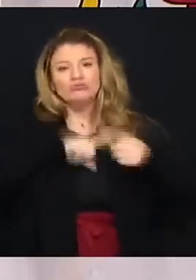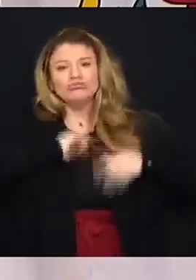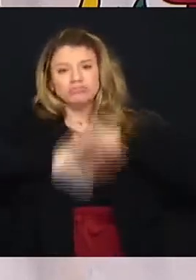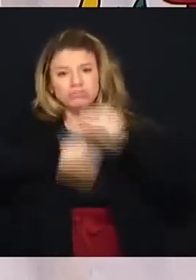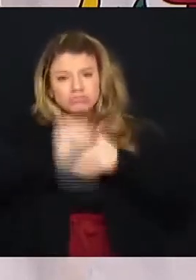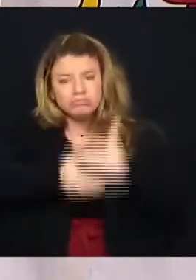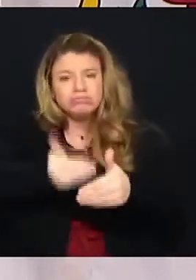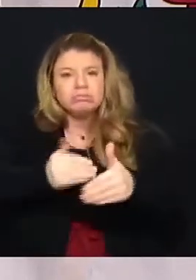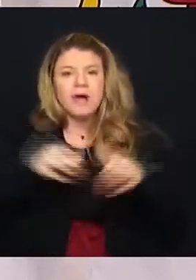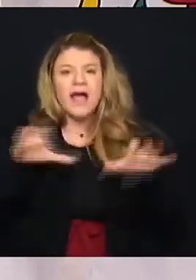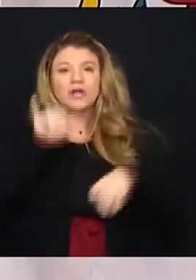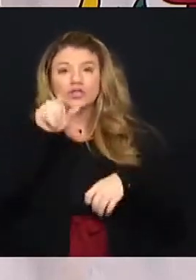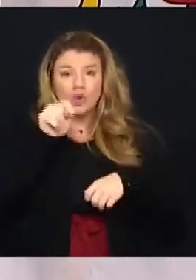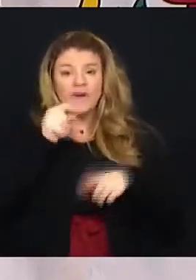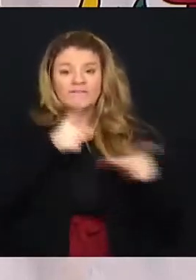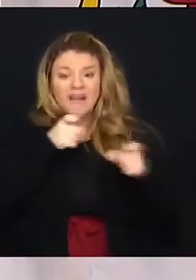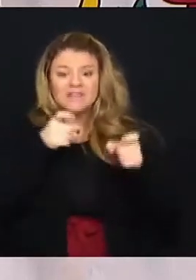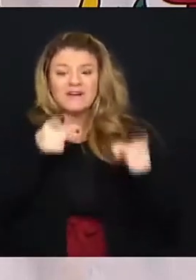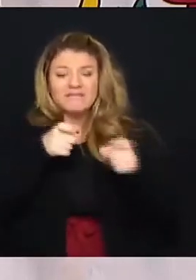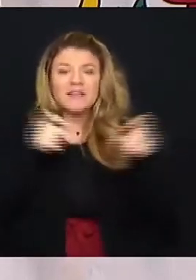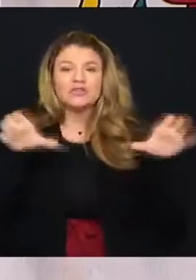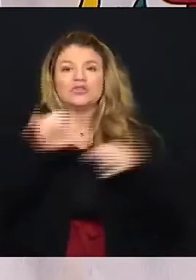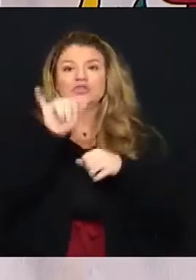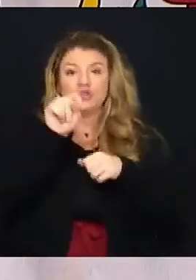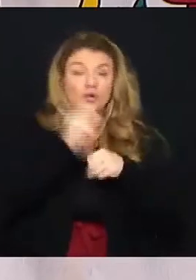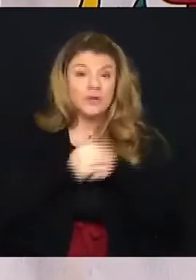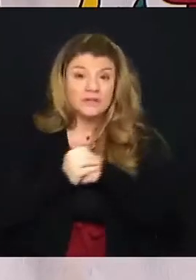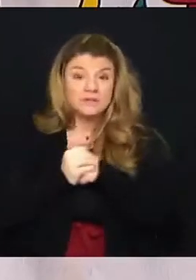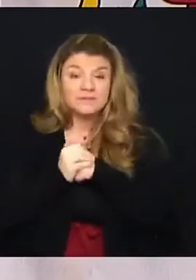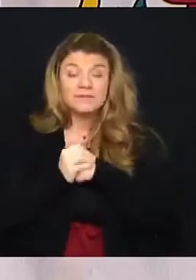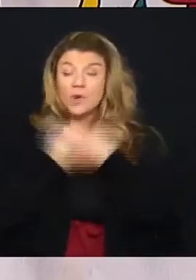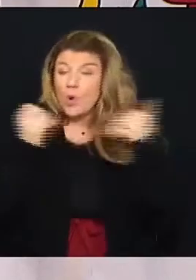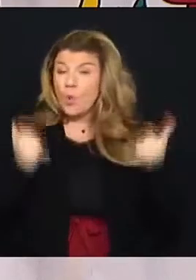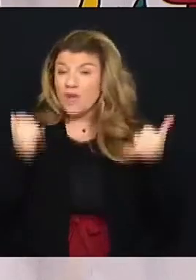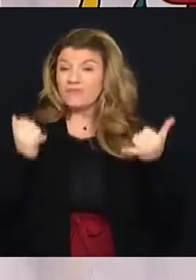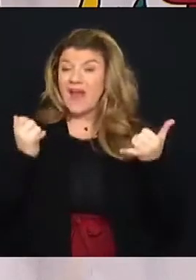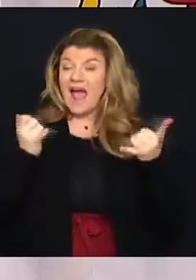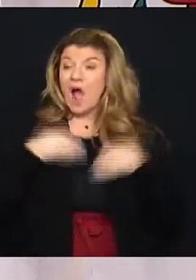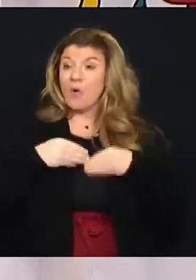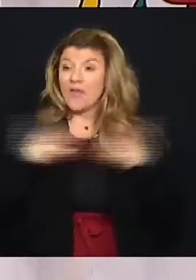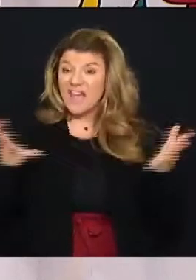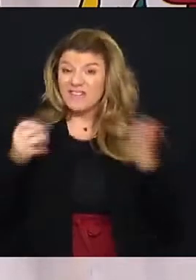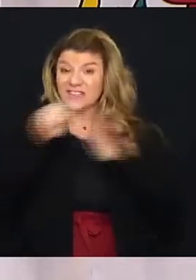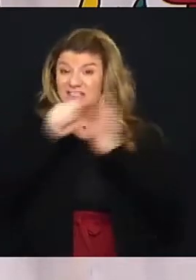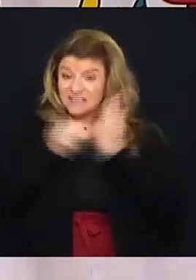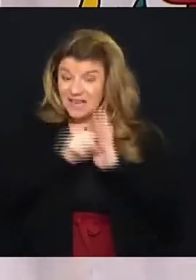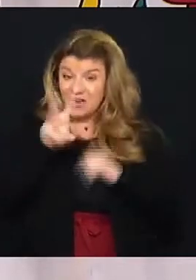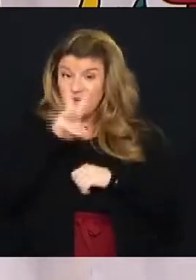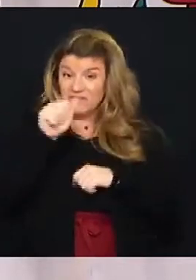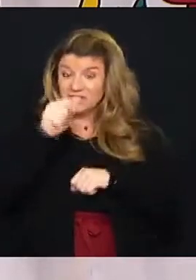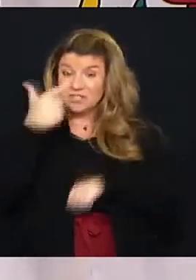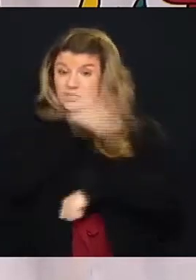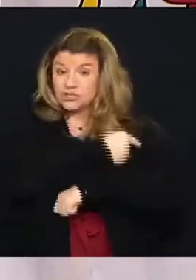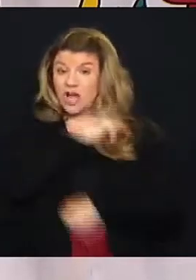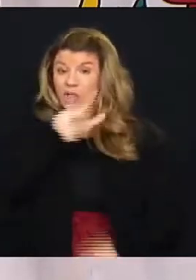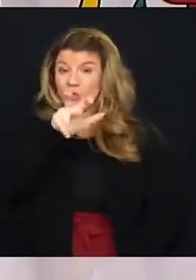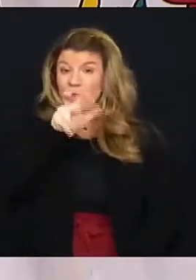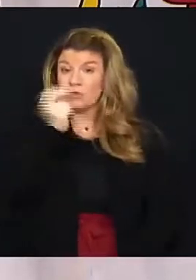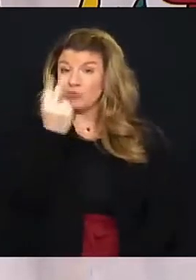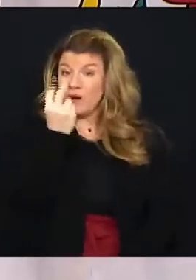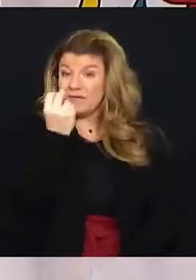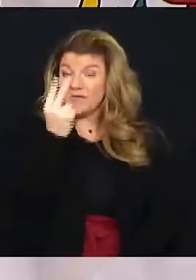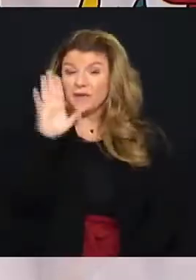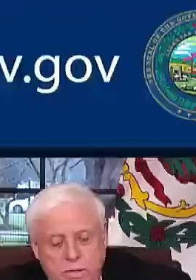and faster and faster to get this done. We have now given in the state of West Virginia 312,000